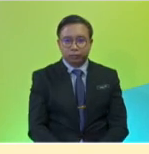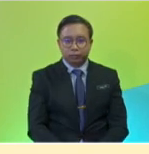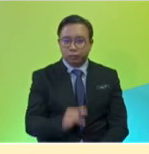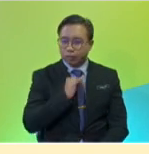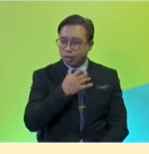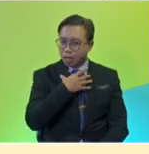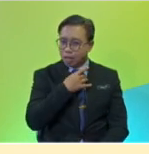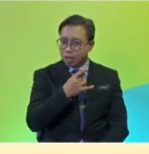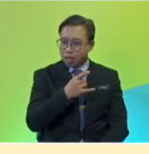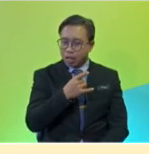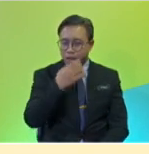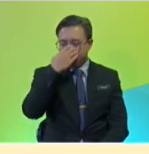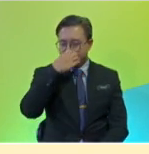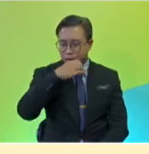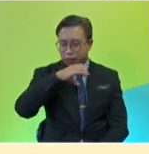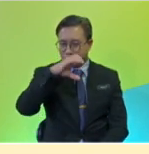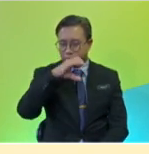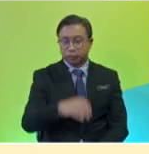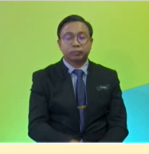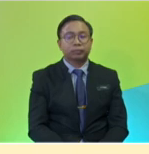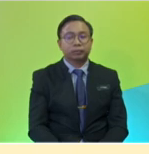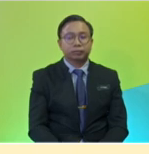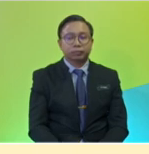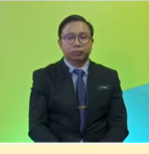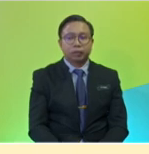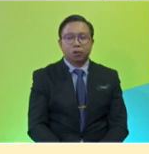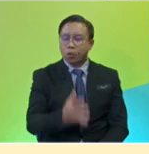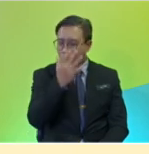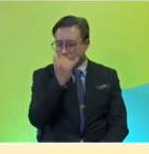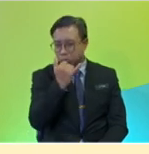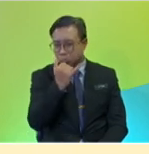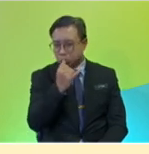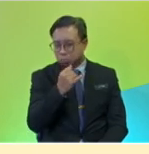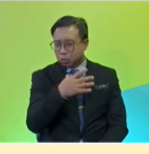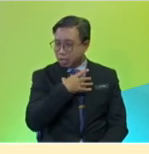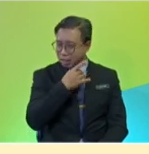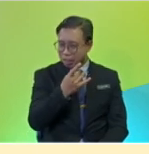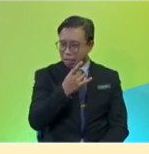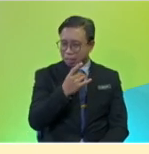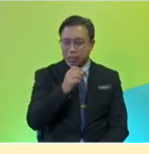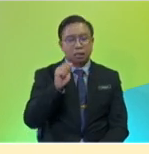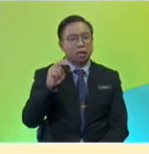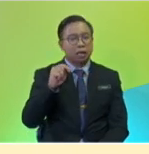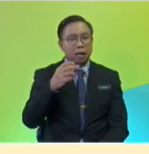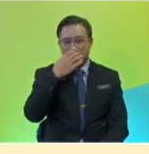I like elephant. I like elephant. Why, Wafi? Why do you like an elephant?